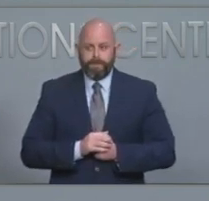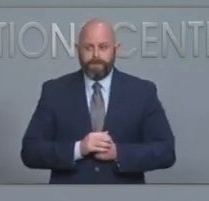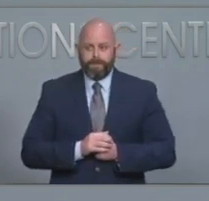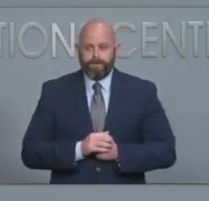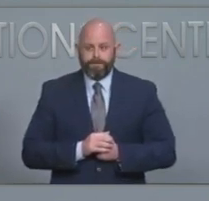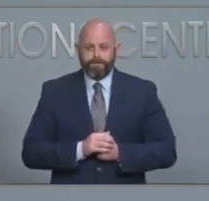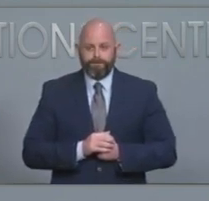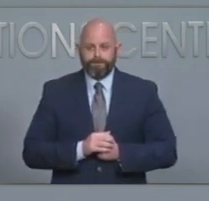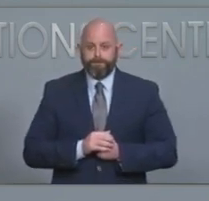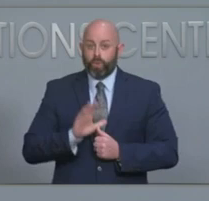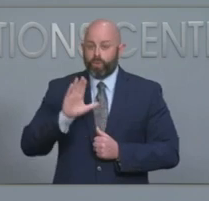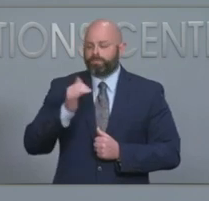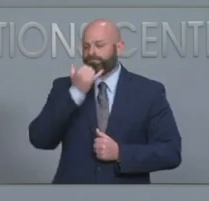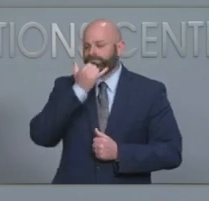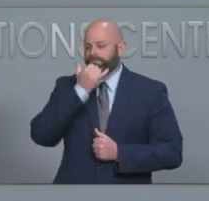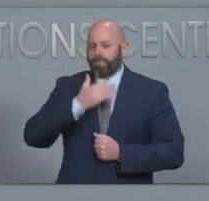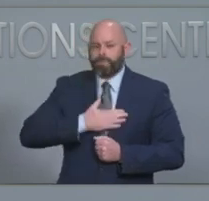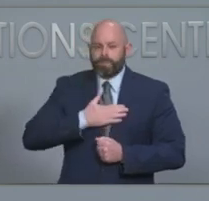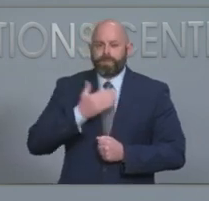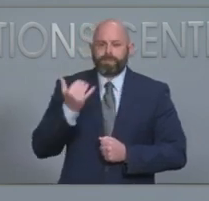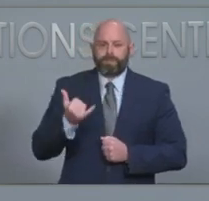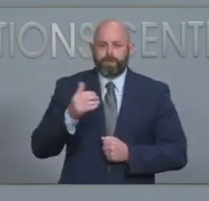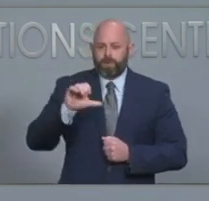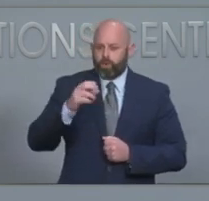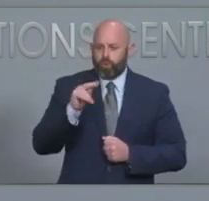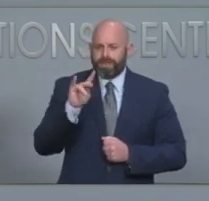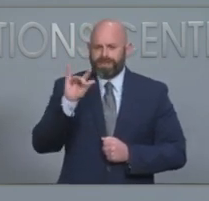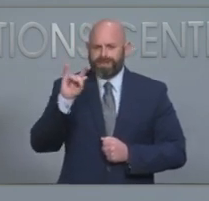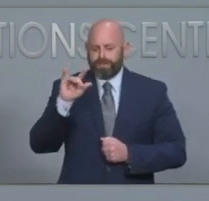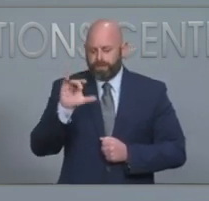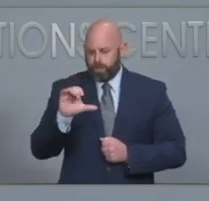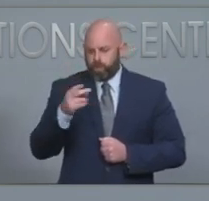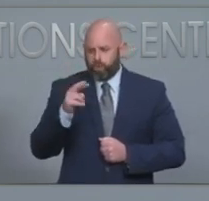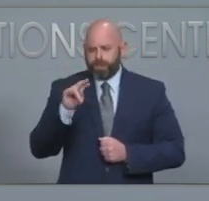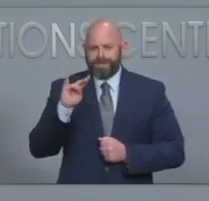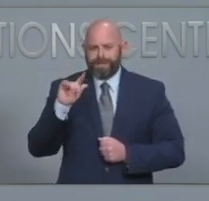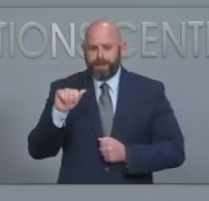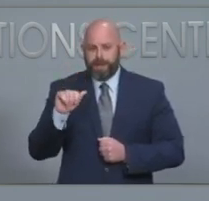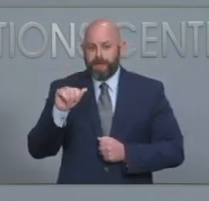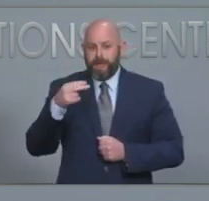Sorry, that was my bad. Let's go with Christina Cassidy with the Associated Press.